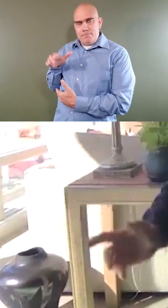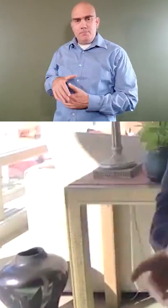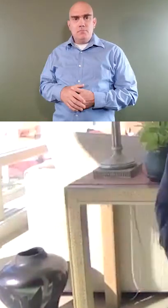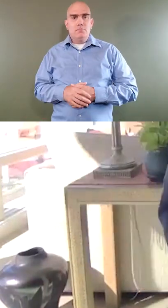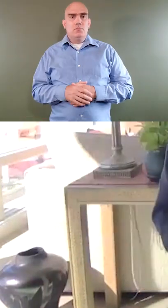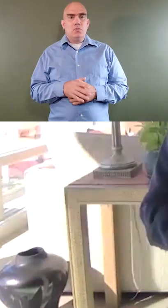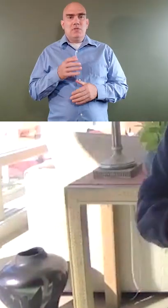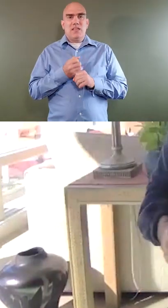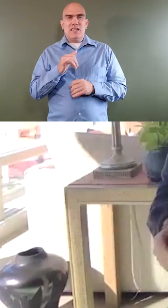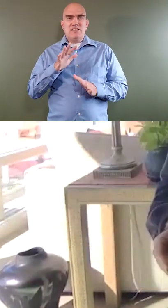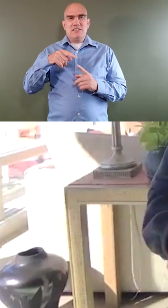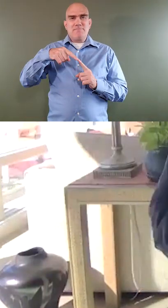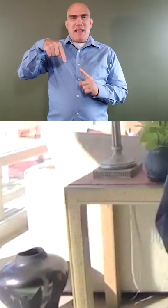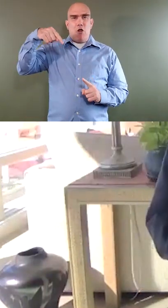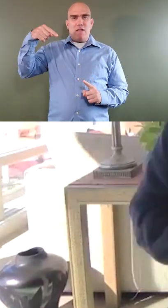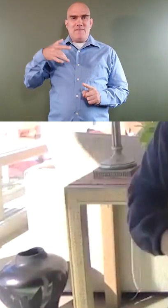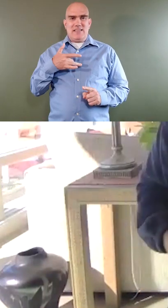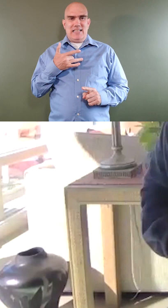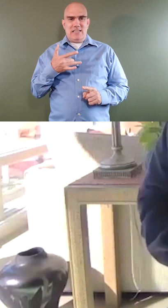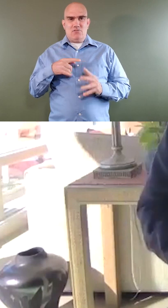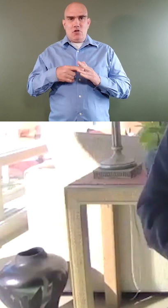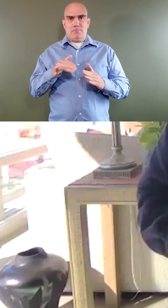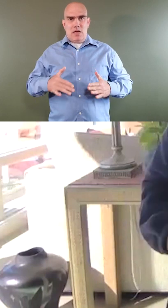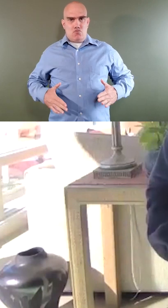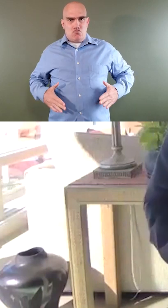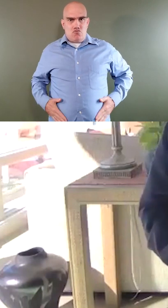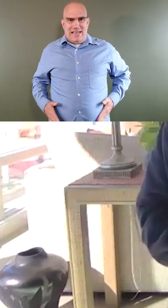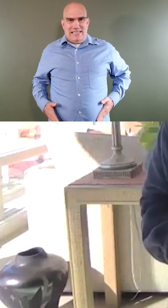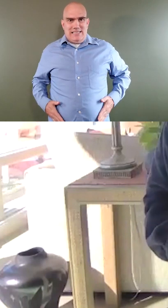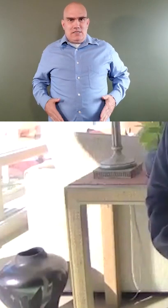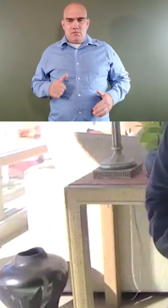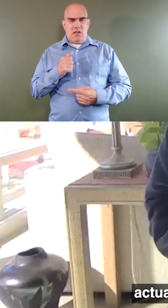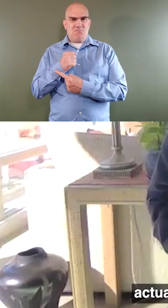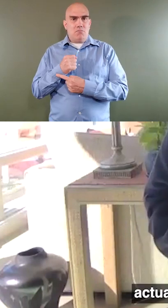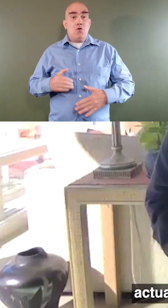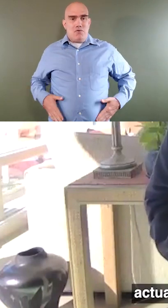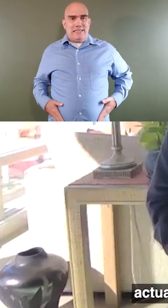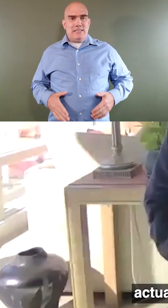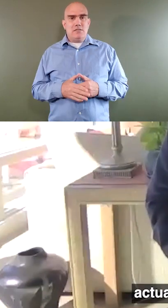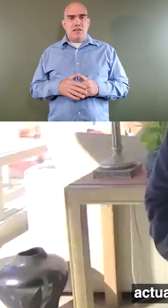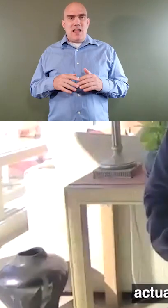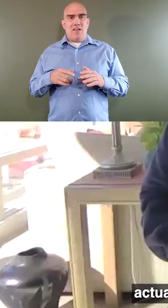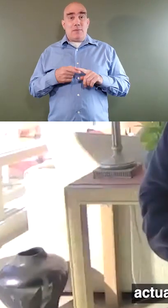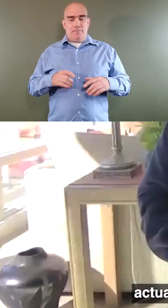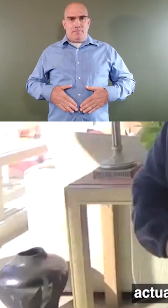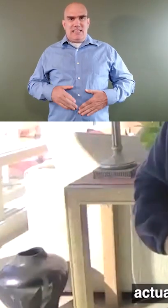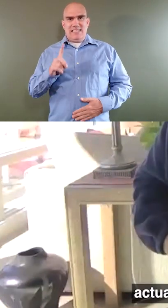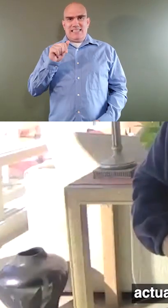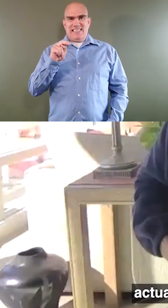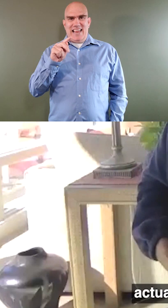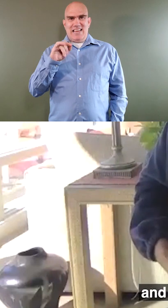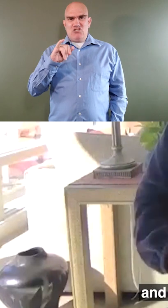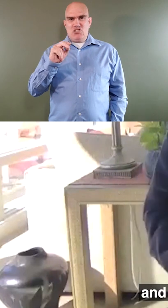you get this spiraling sensation initiated by the, actually from the dantian to